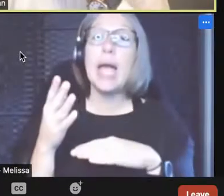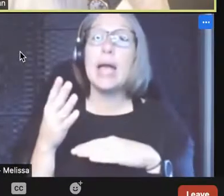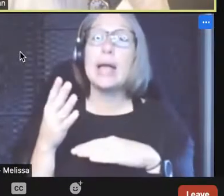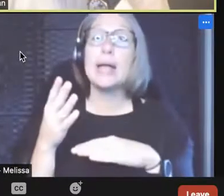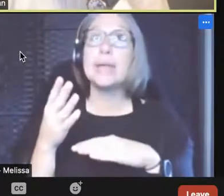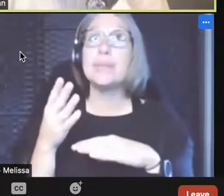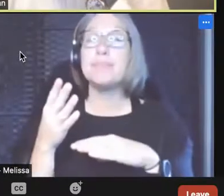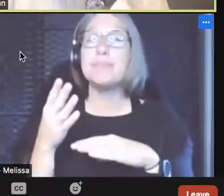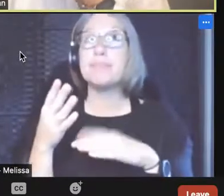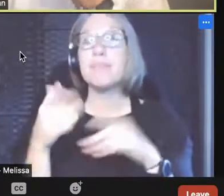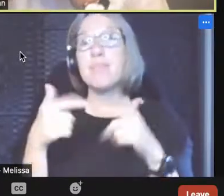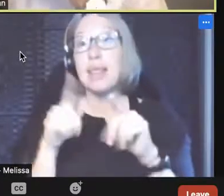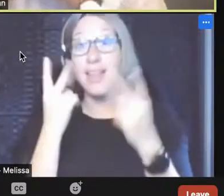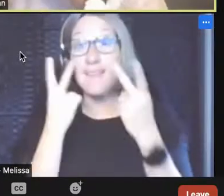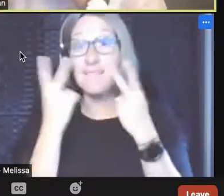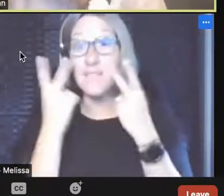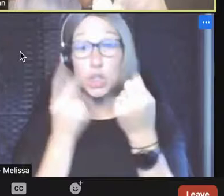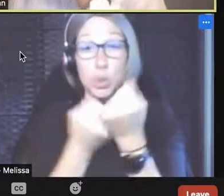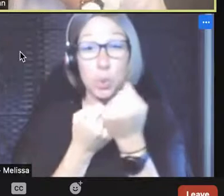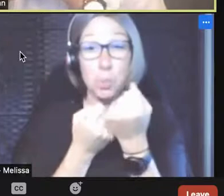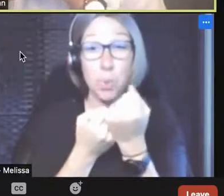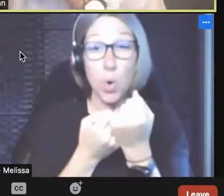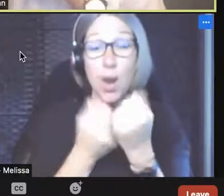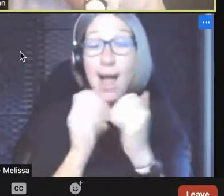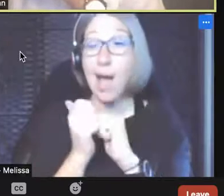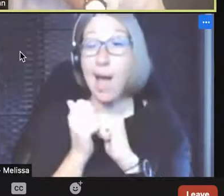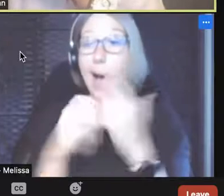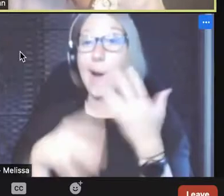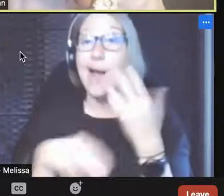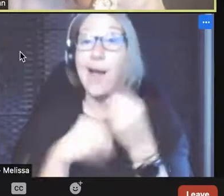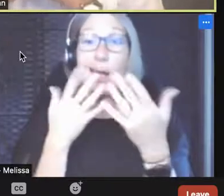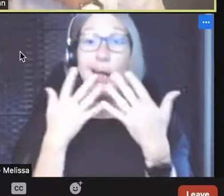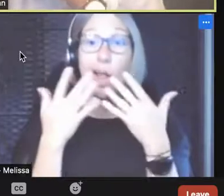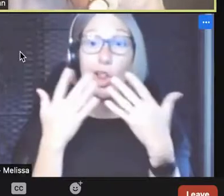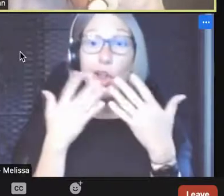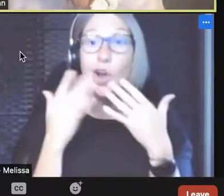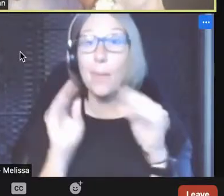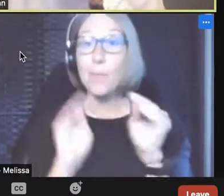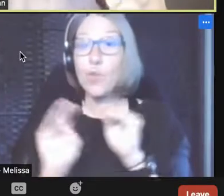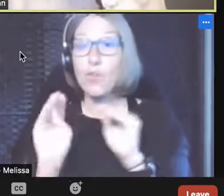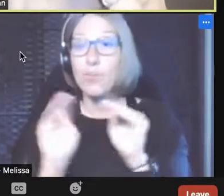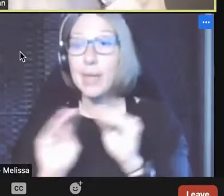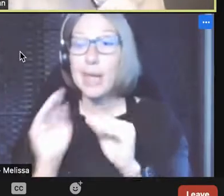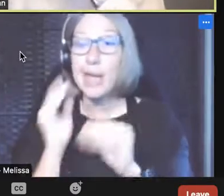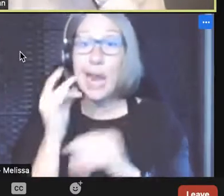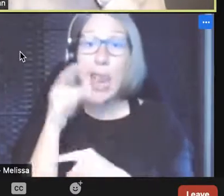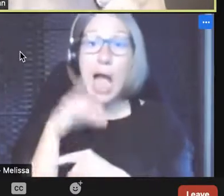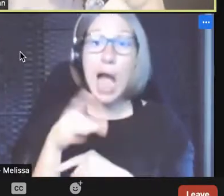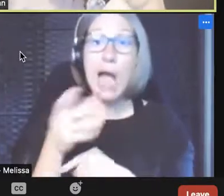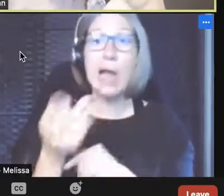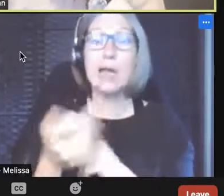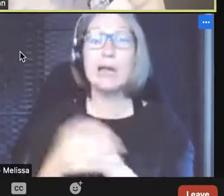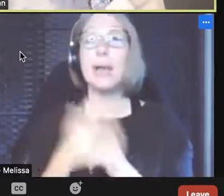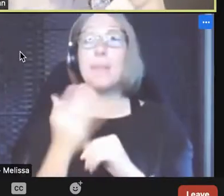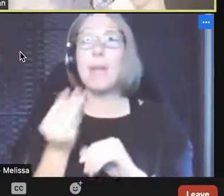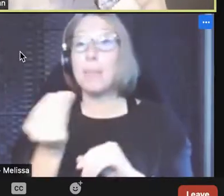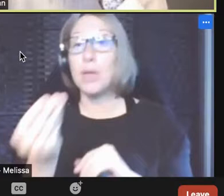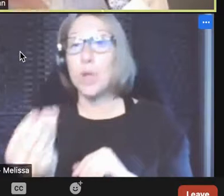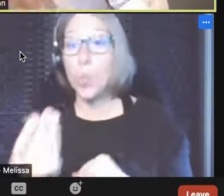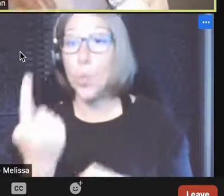vision support auditory and tactual by maybe adding color, movement, and light to targets that are offered, maybe giving them one at a